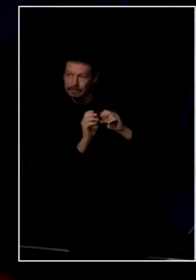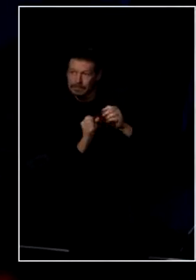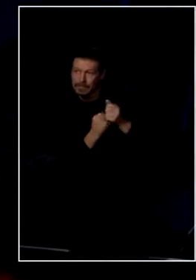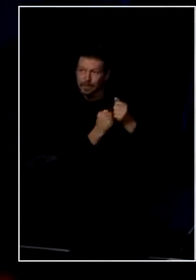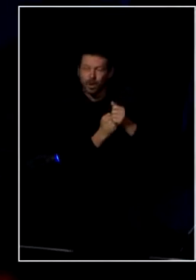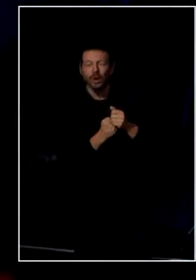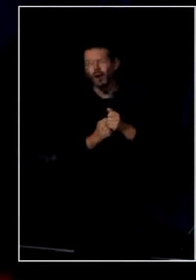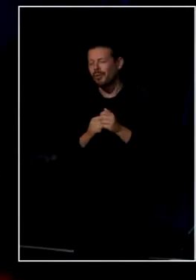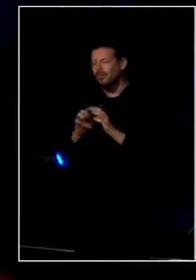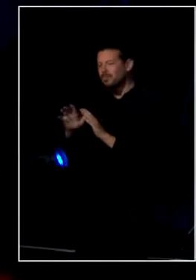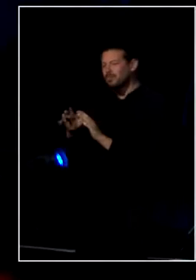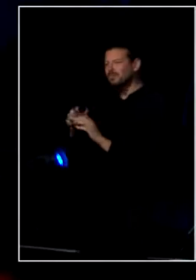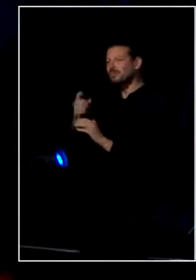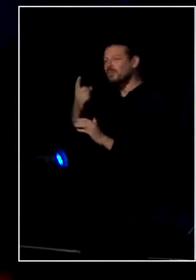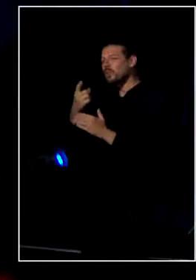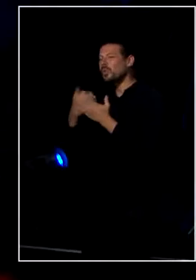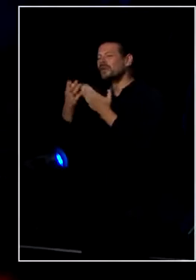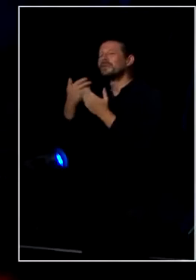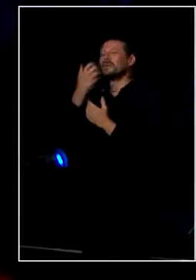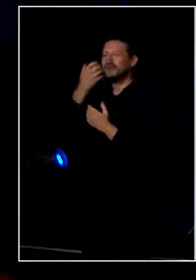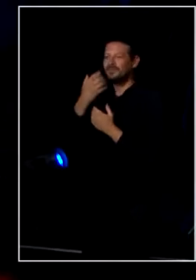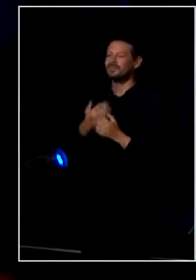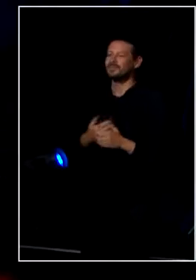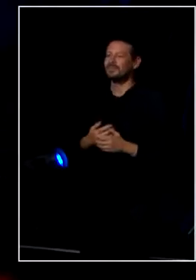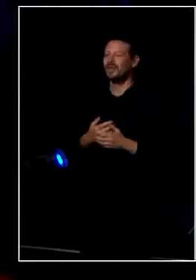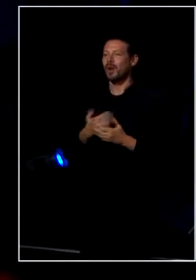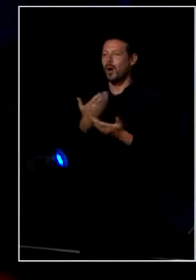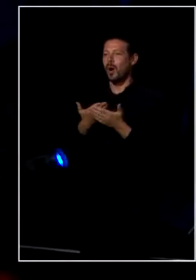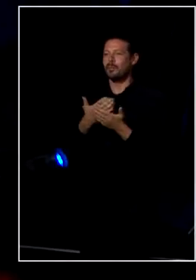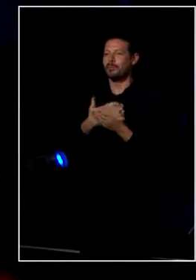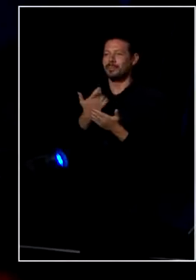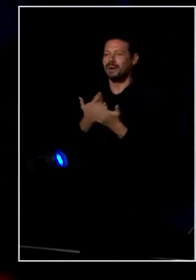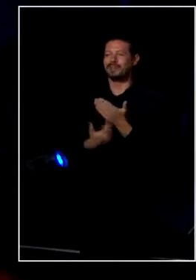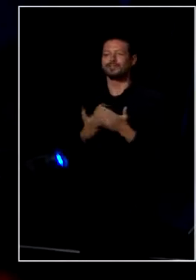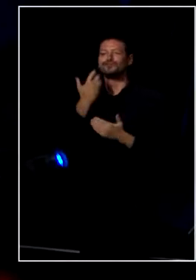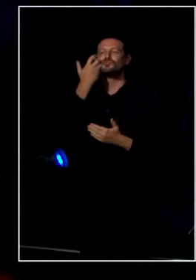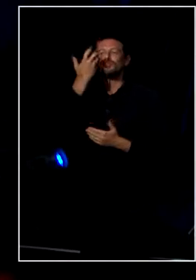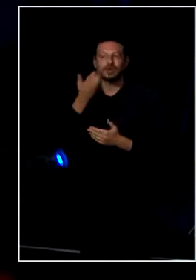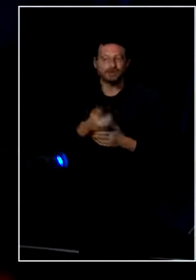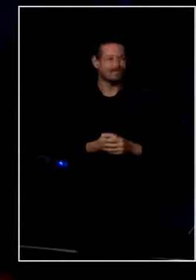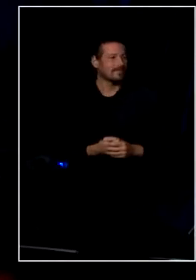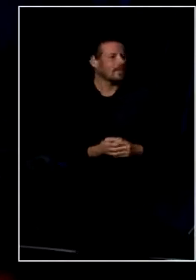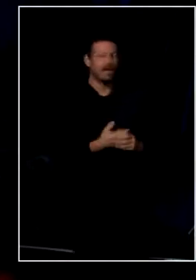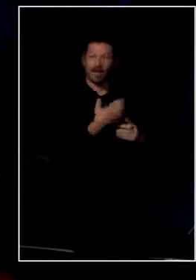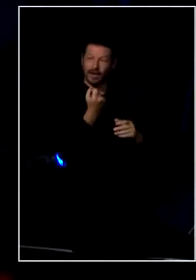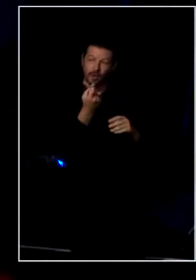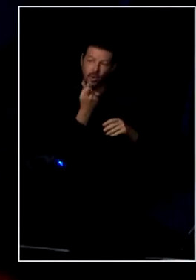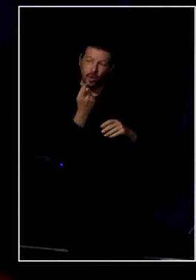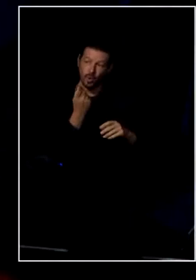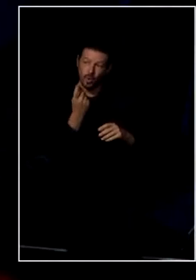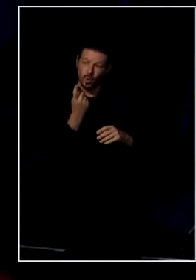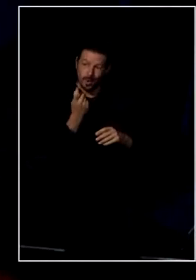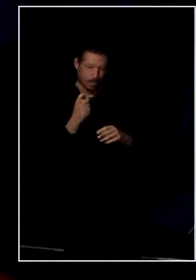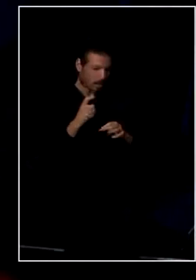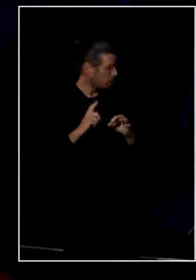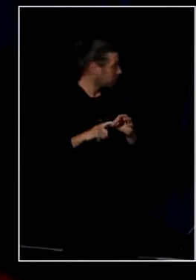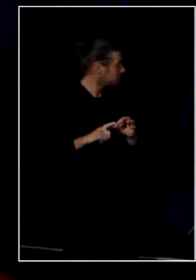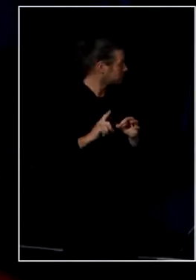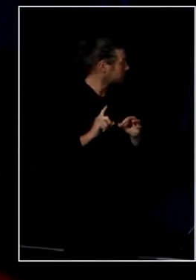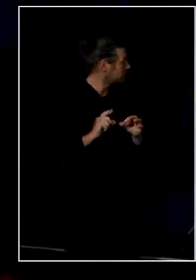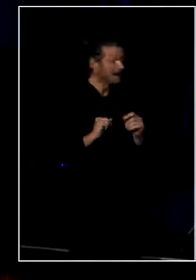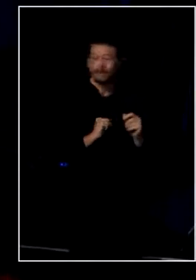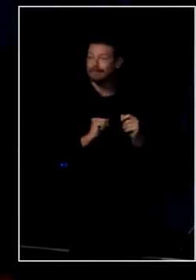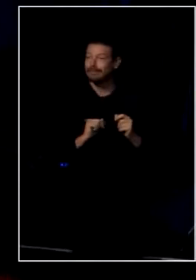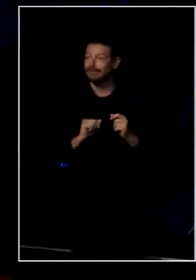day, it is on my to-do list. Mm. One day. I've got one more question, but I lost the... you